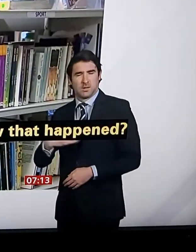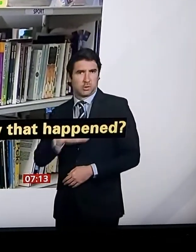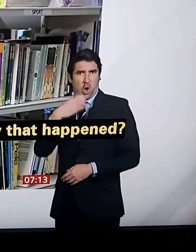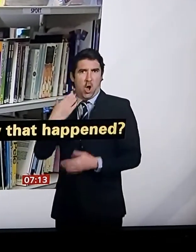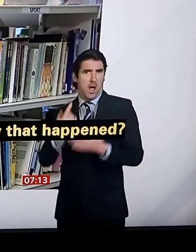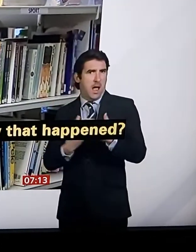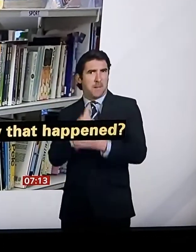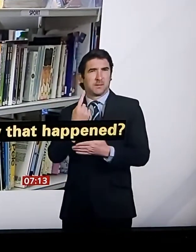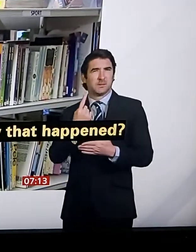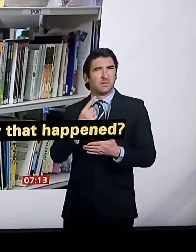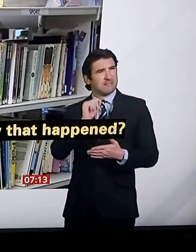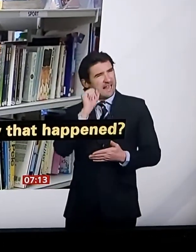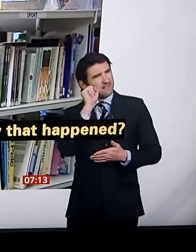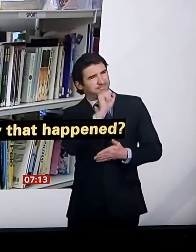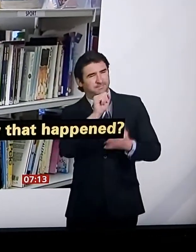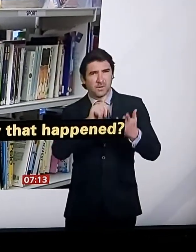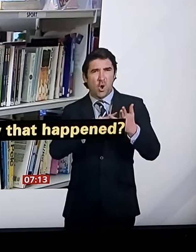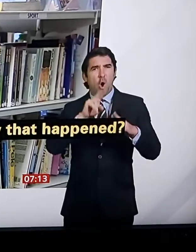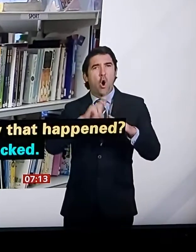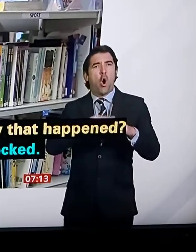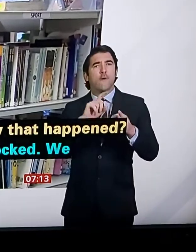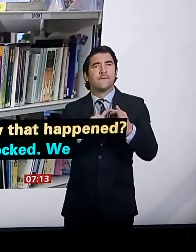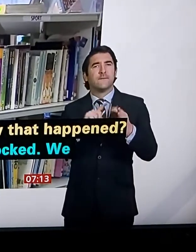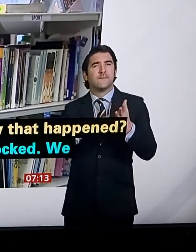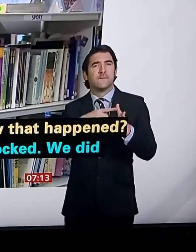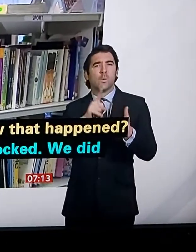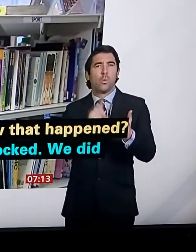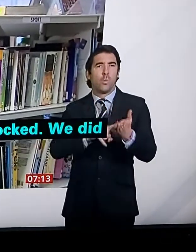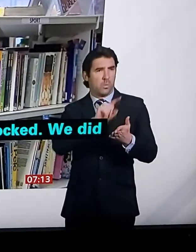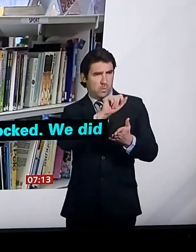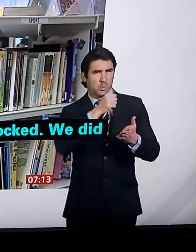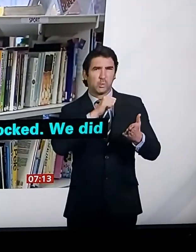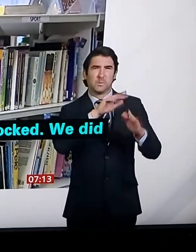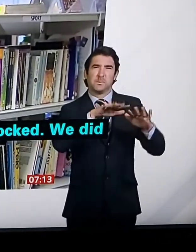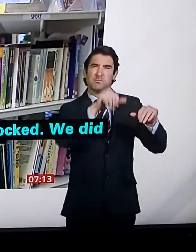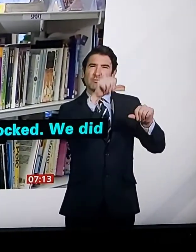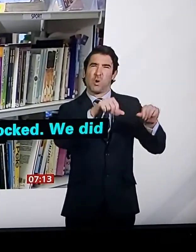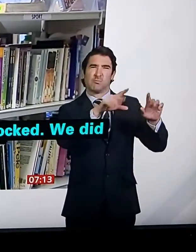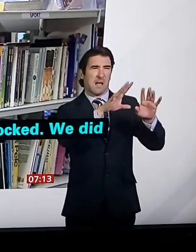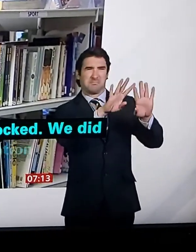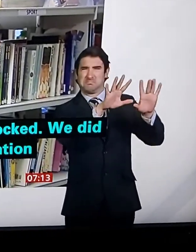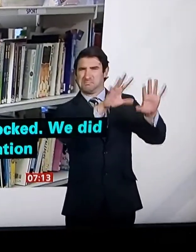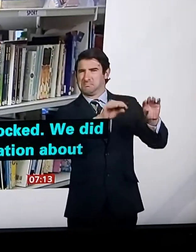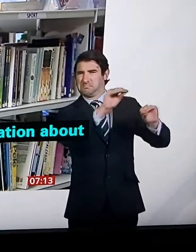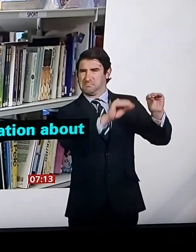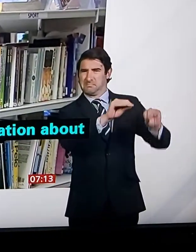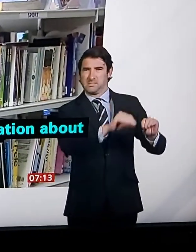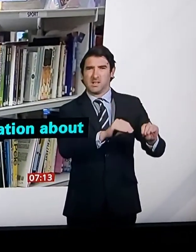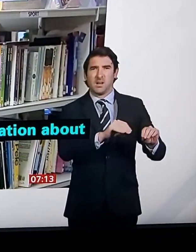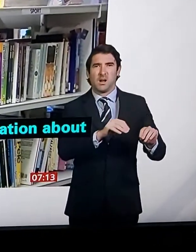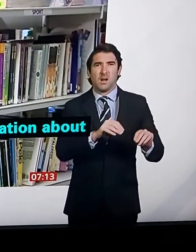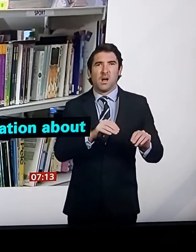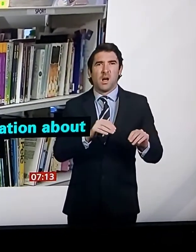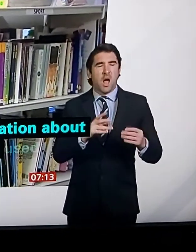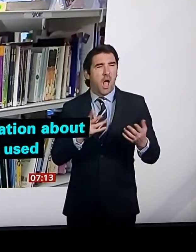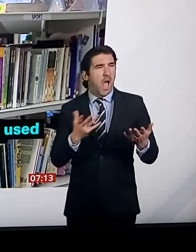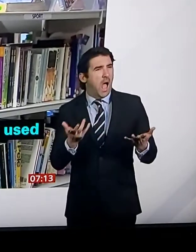the algorithm that OfQual used initially, so we did assume that the central assessed grades that we submitted would